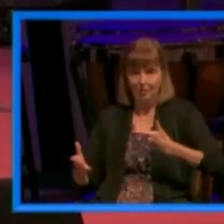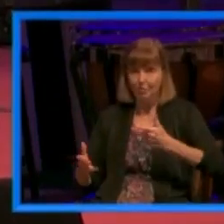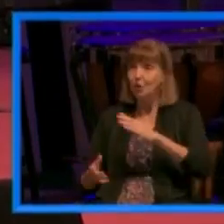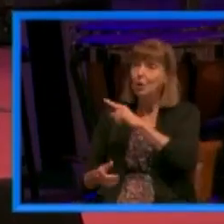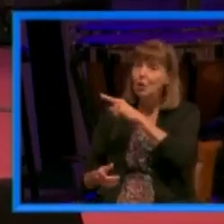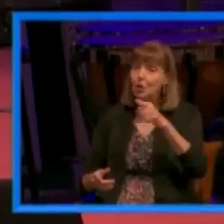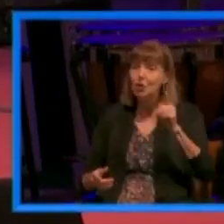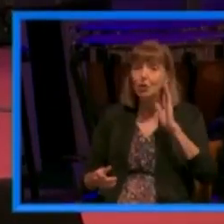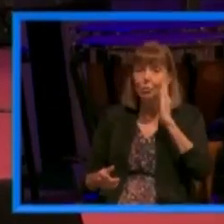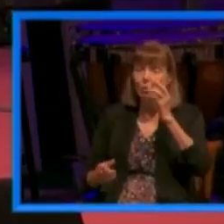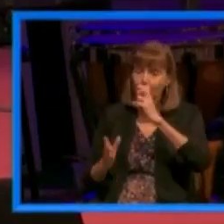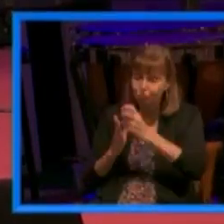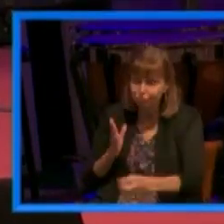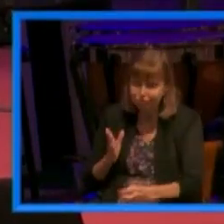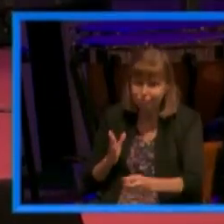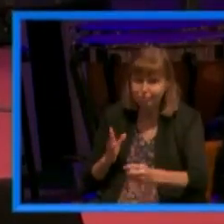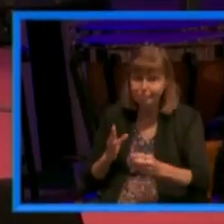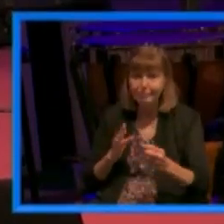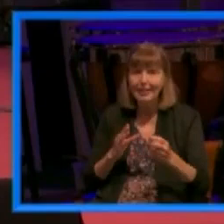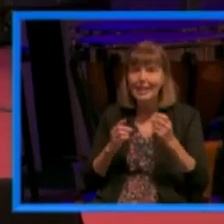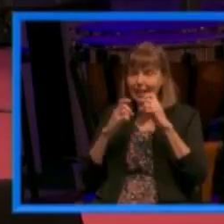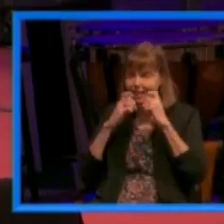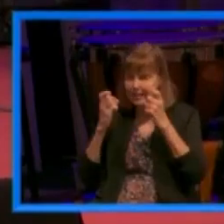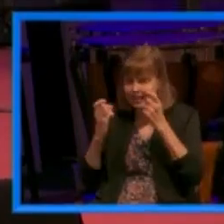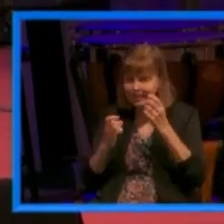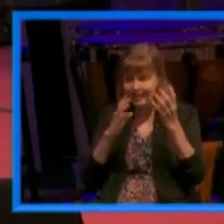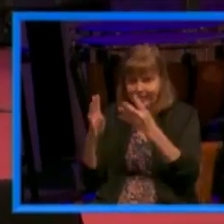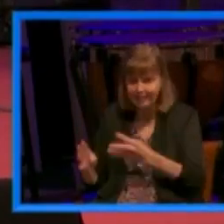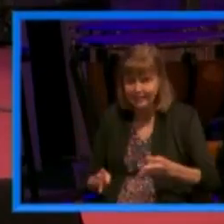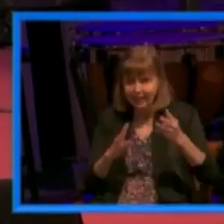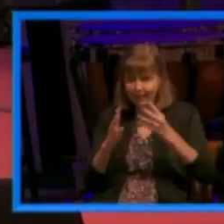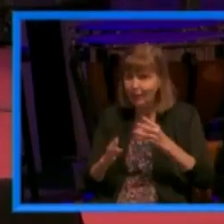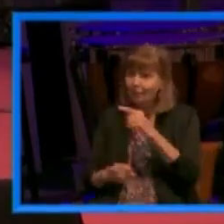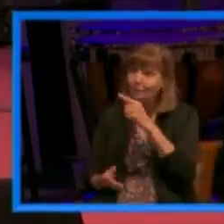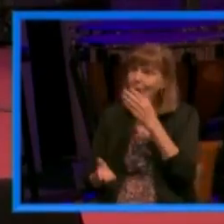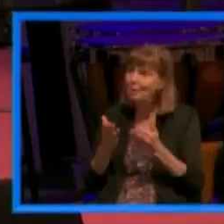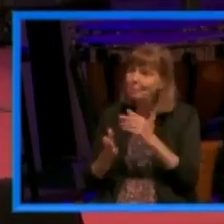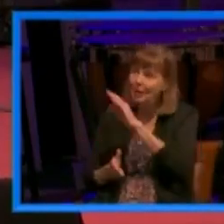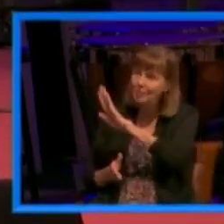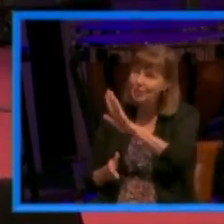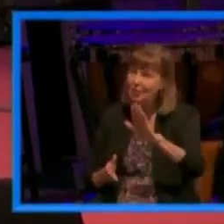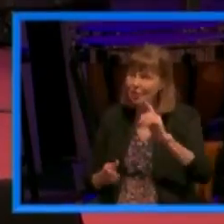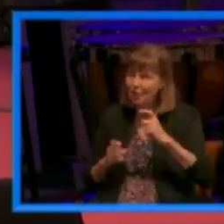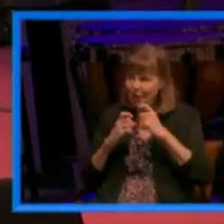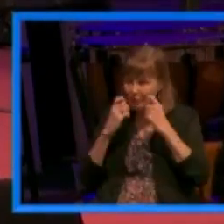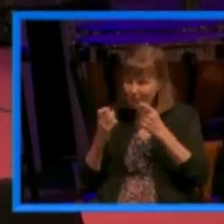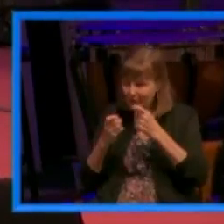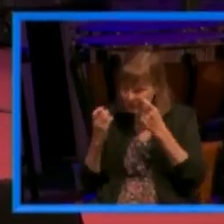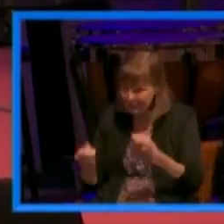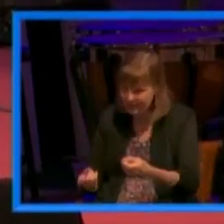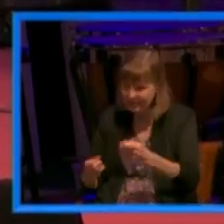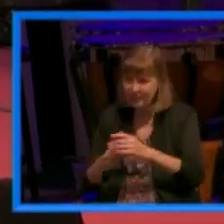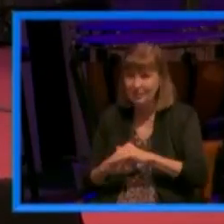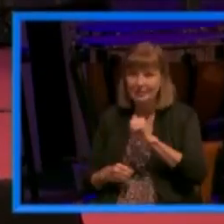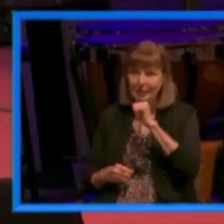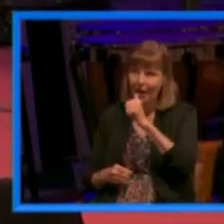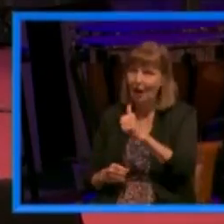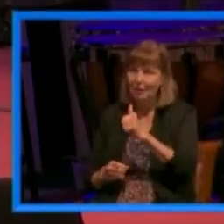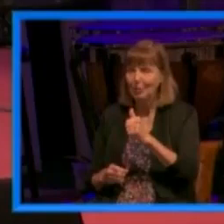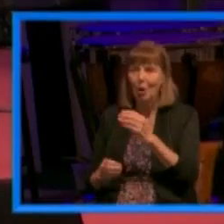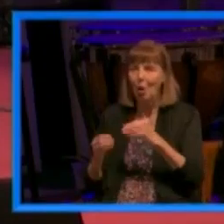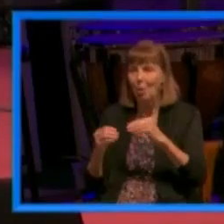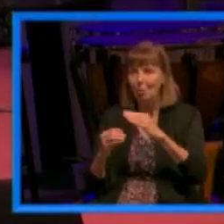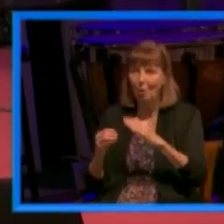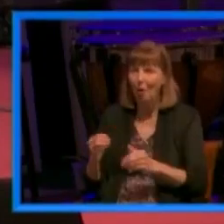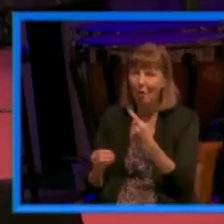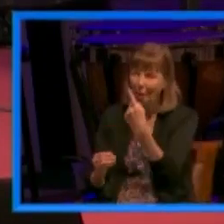look like polygamy. Your sin may not look like children from a second wife or another spouse, but it's still sin